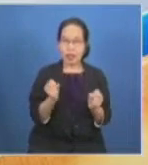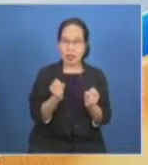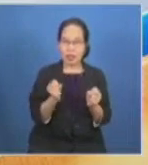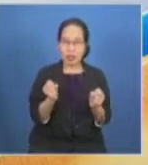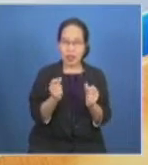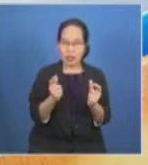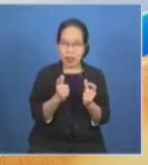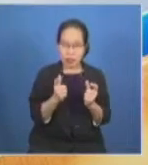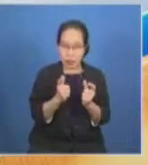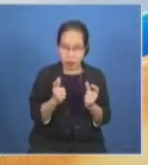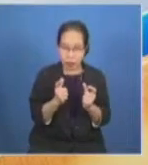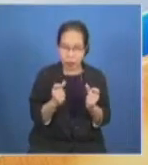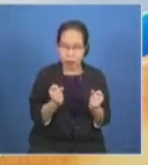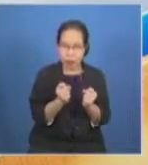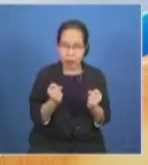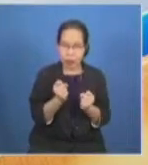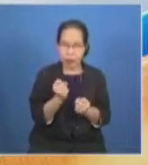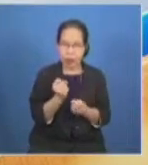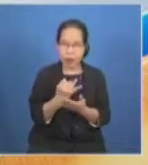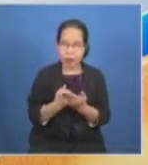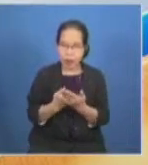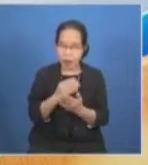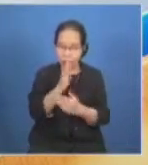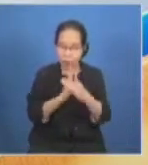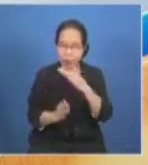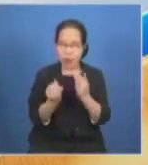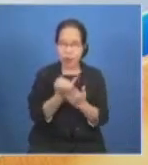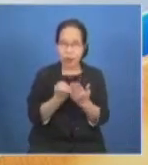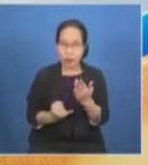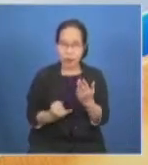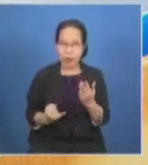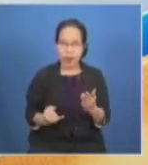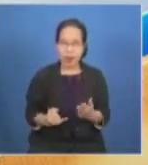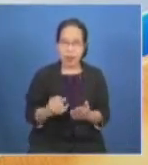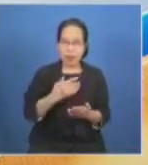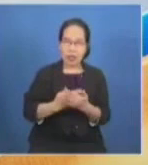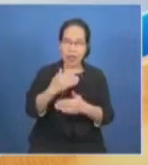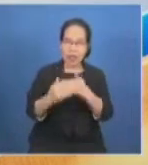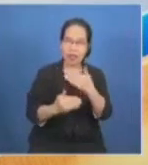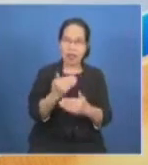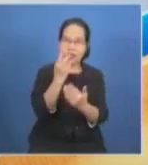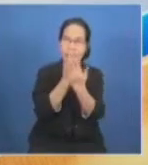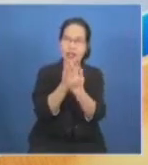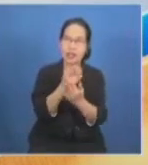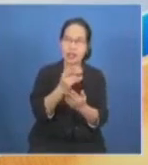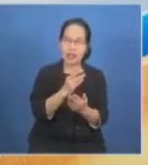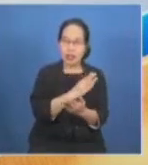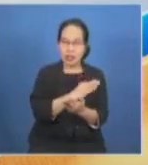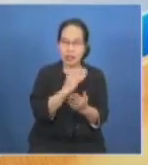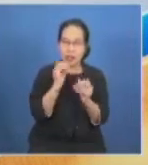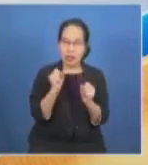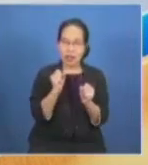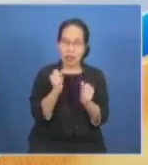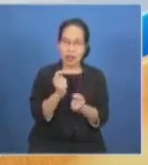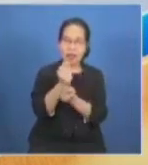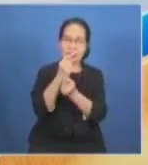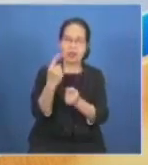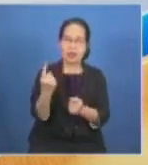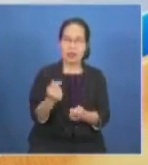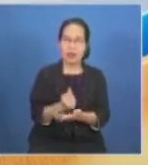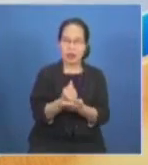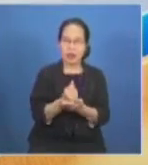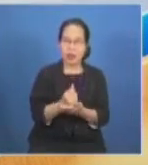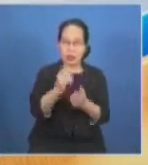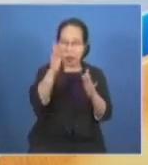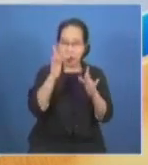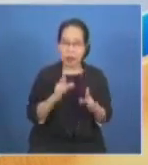God's humble instruments for His kindness to reach you. You can trust that with God's help and mercy, we are with